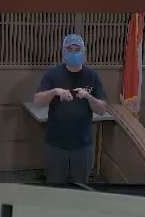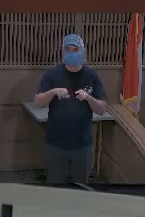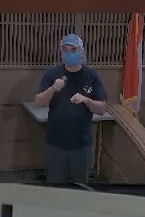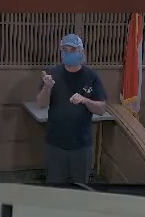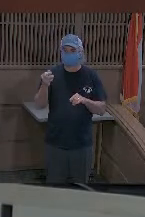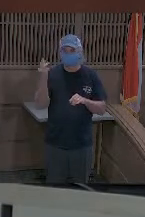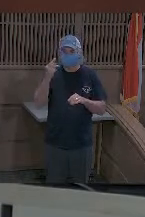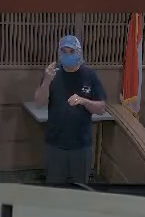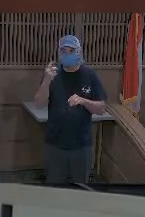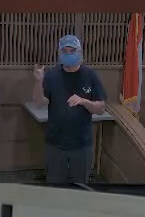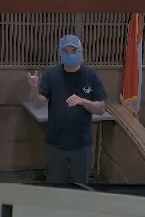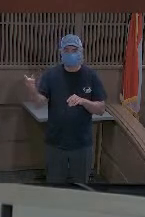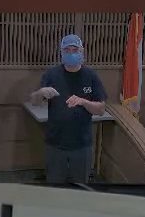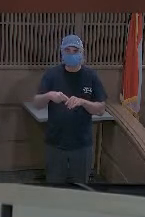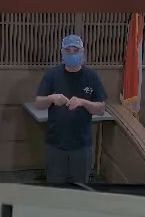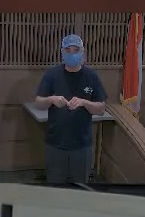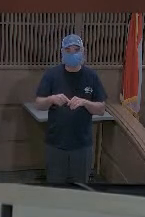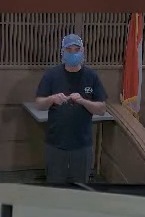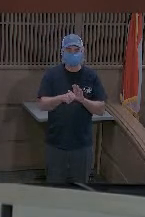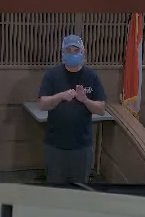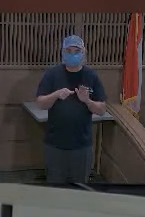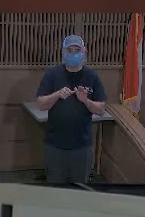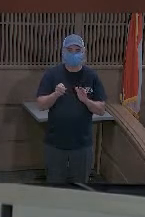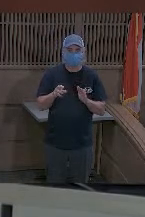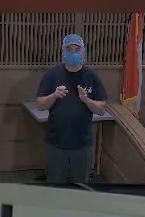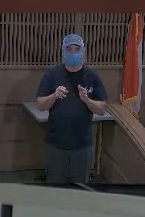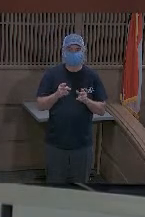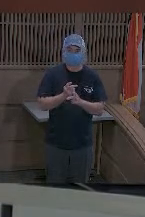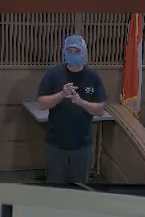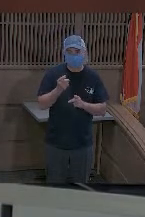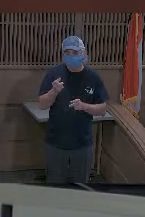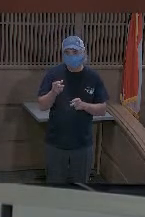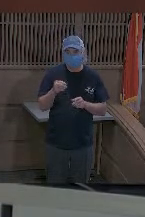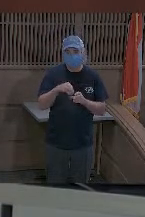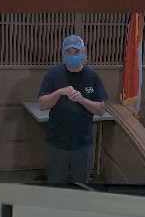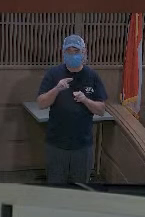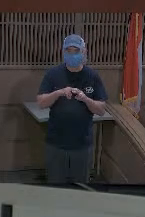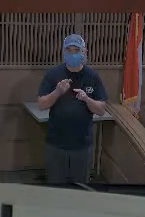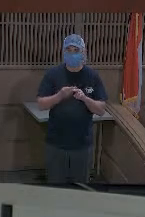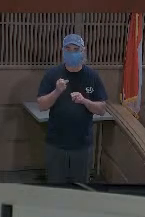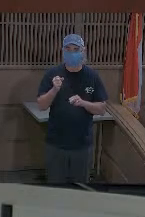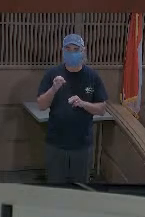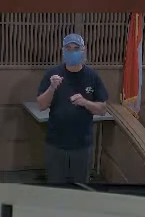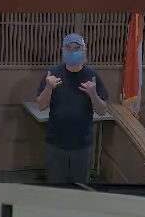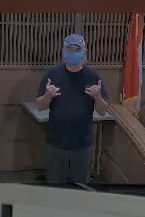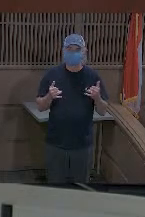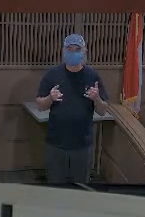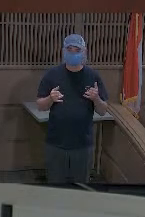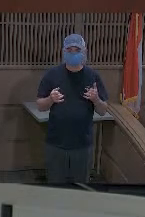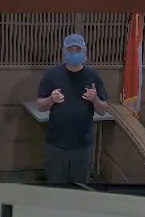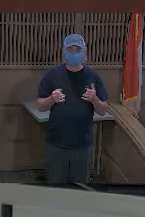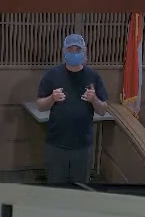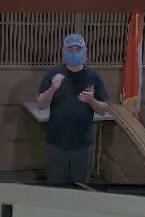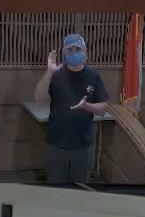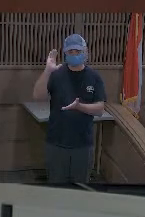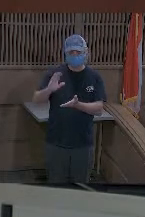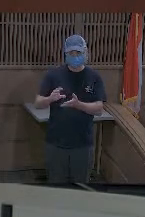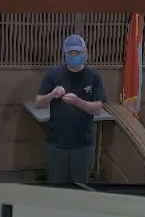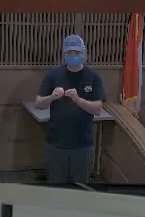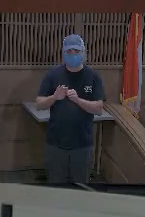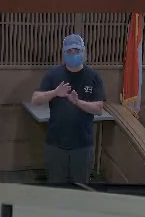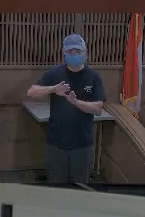we've gradually turned on more and more of those services, and we're back to operating a full surgical schedule. We